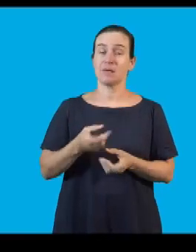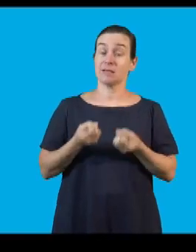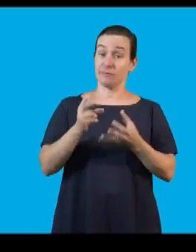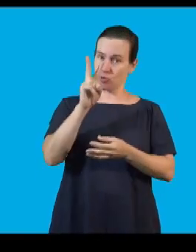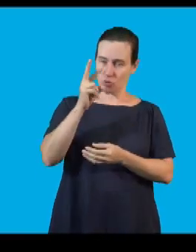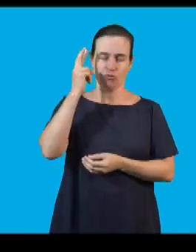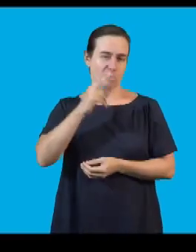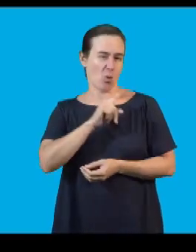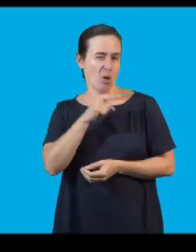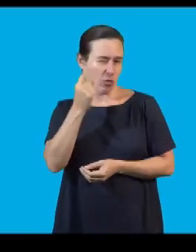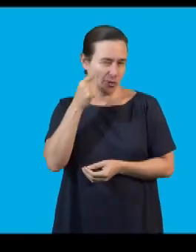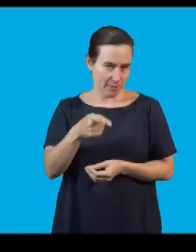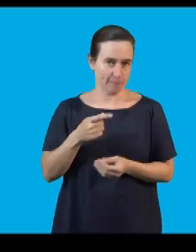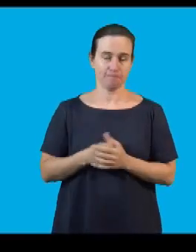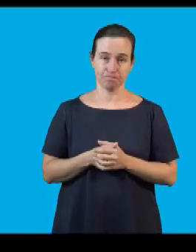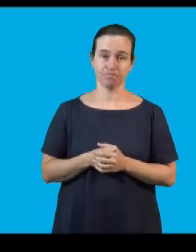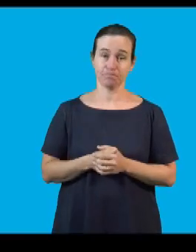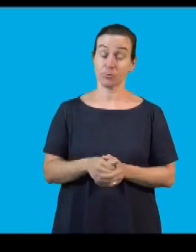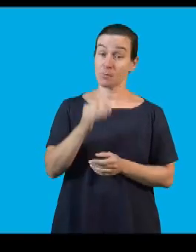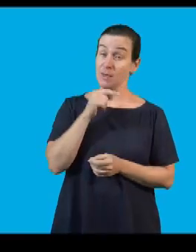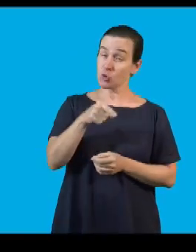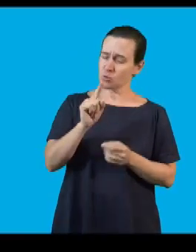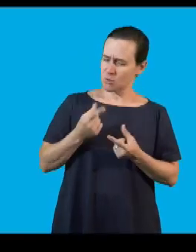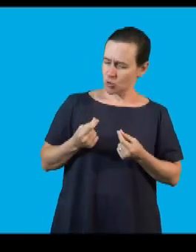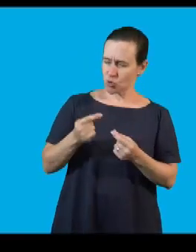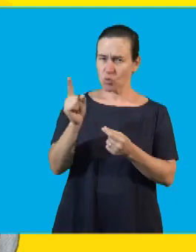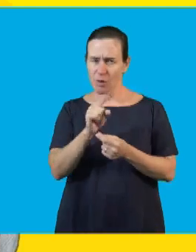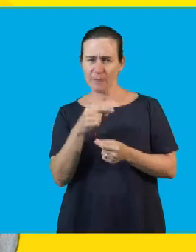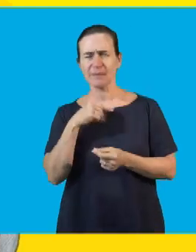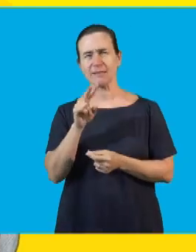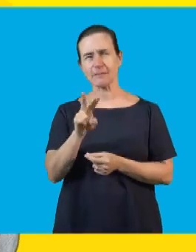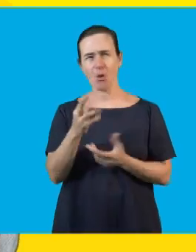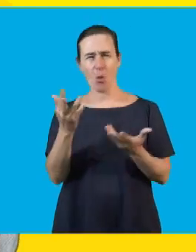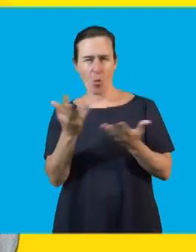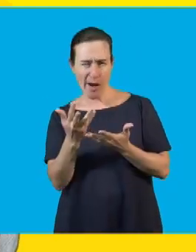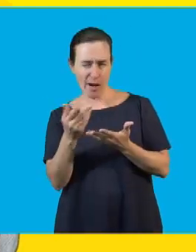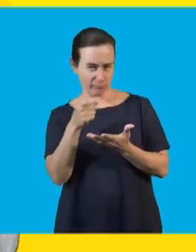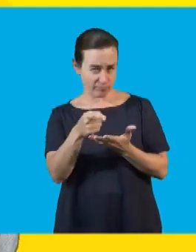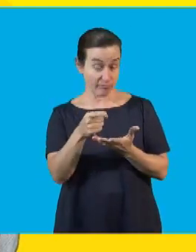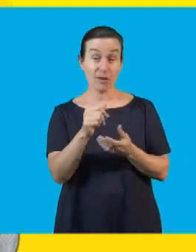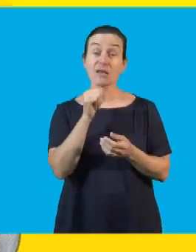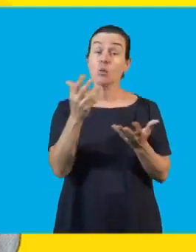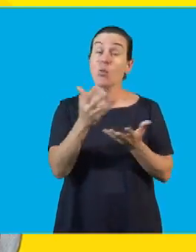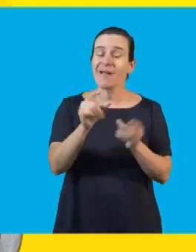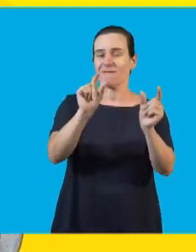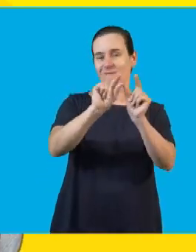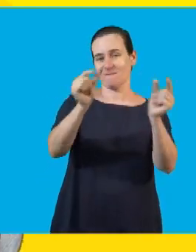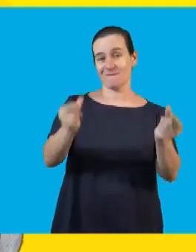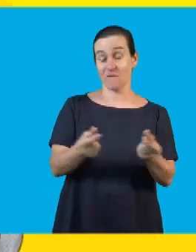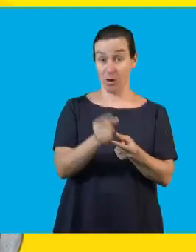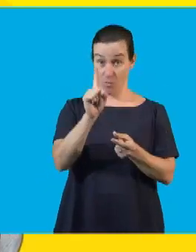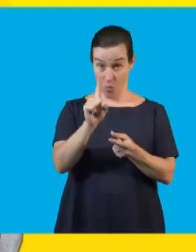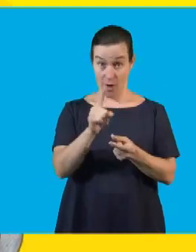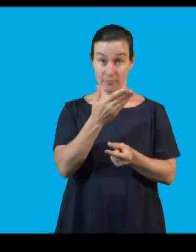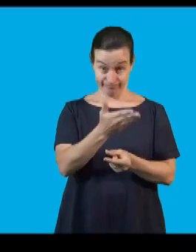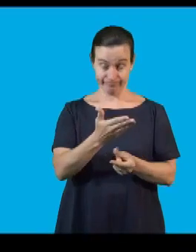reasons for your answers, all right? So normally what you need to do is just try to locate yourself. So the location says frame 1. So this